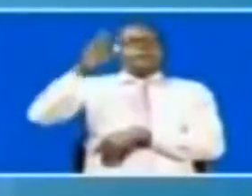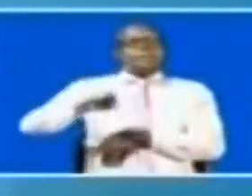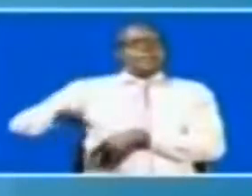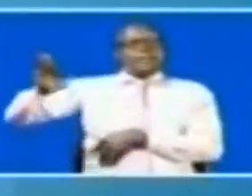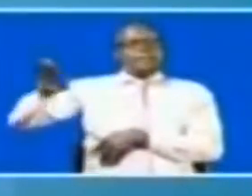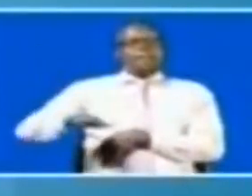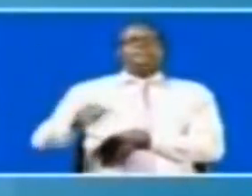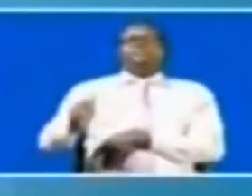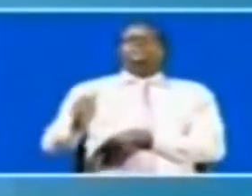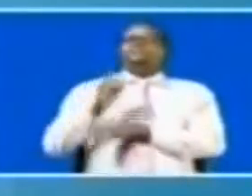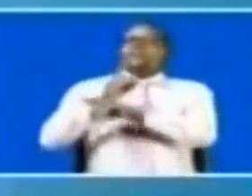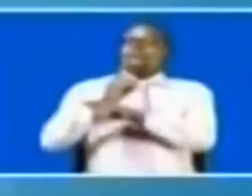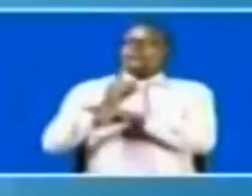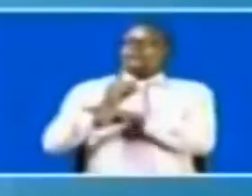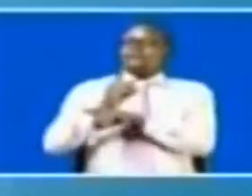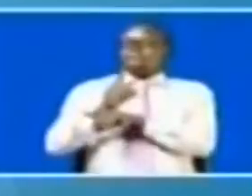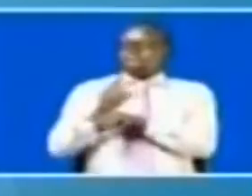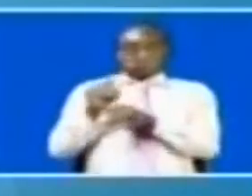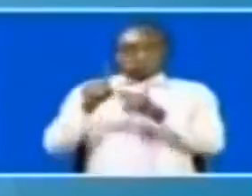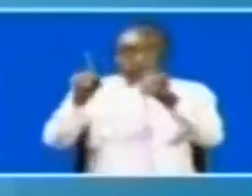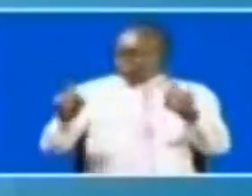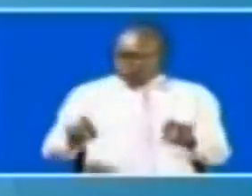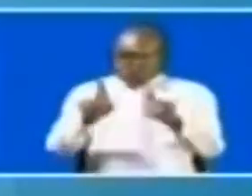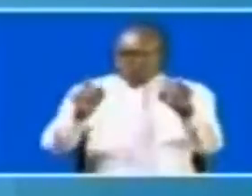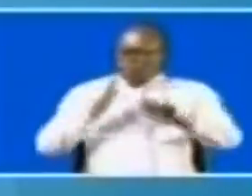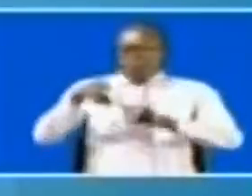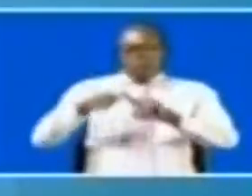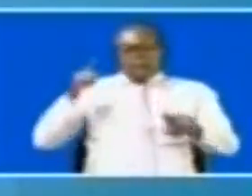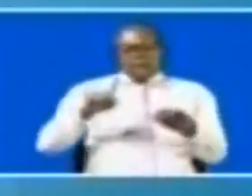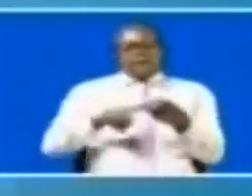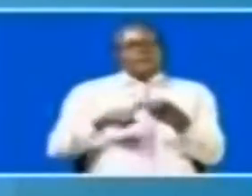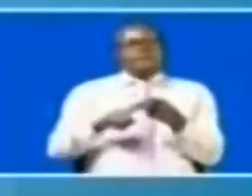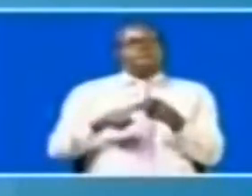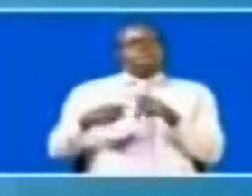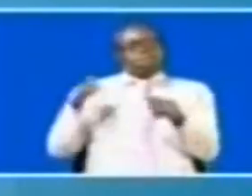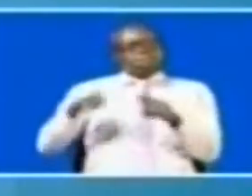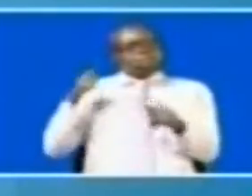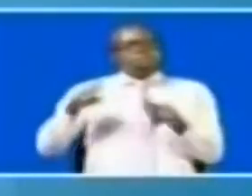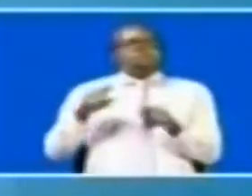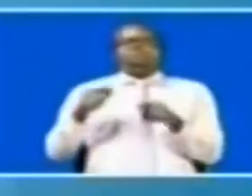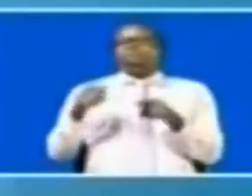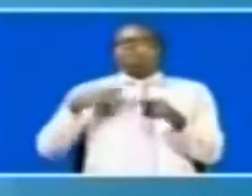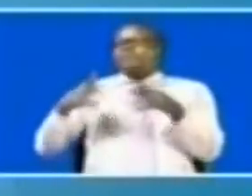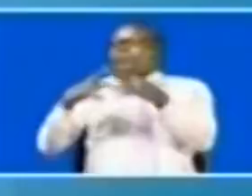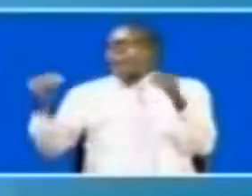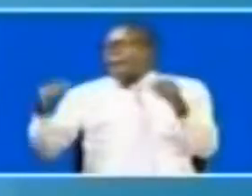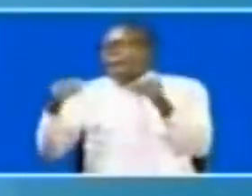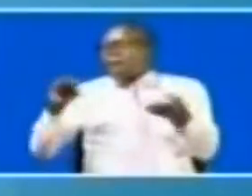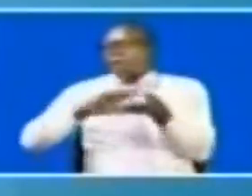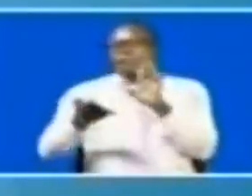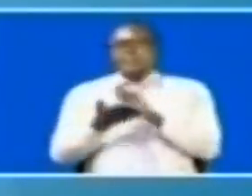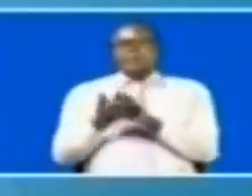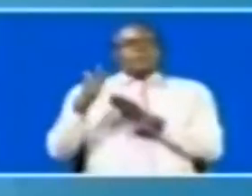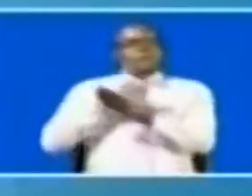Foreign Relations Committee for vetting. Extrajudicial killings, unresolved murders and forced disappearances put